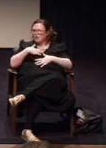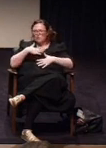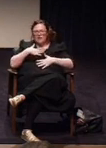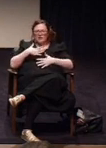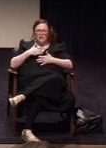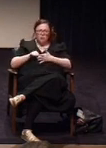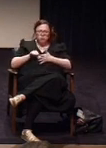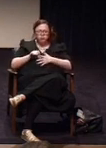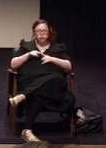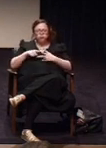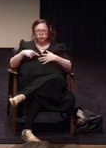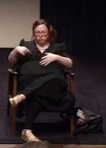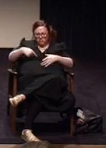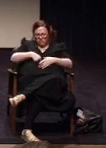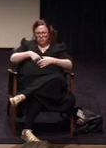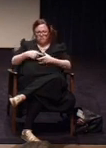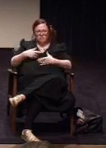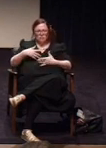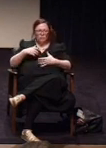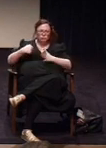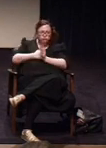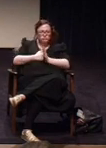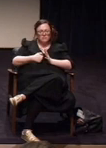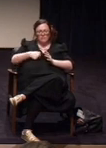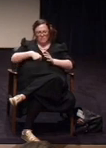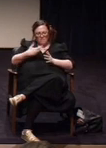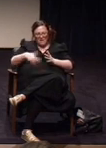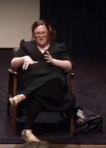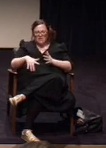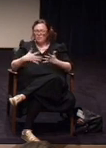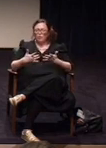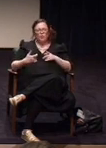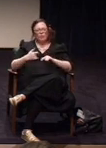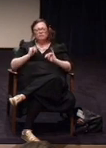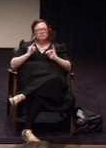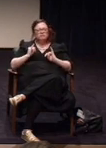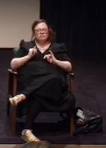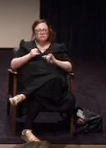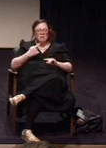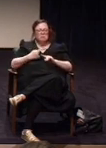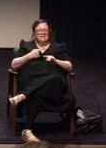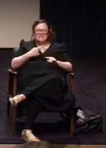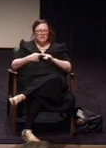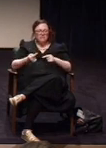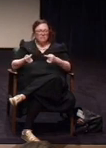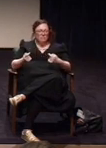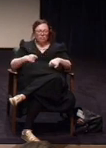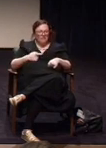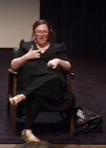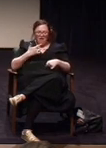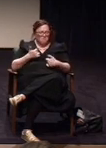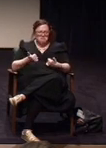trauma or penetrating trauma or blunt trauma, or no, there's no immediate threat of life.